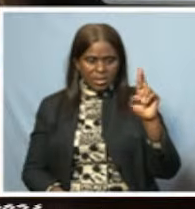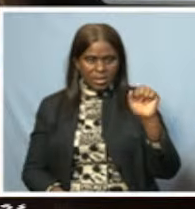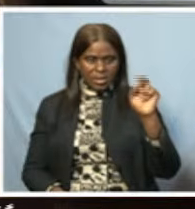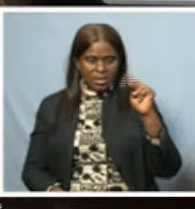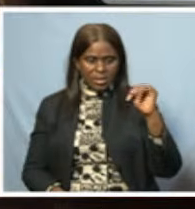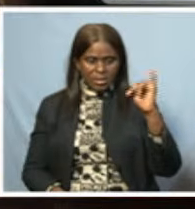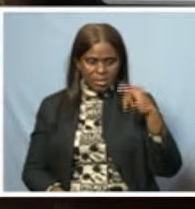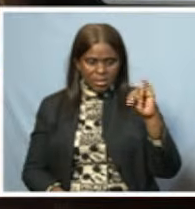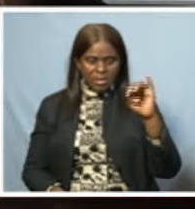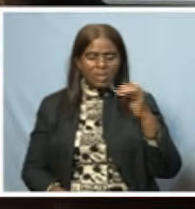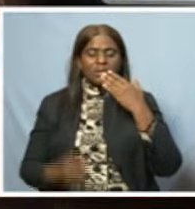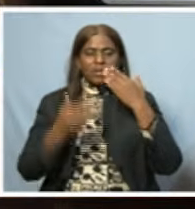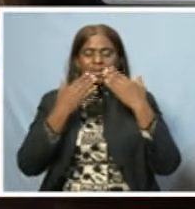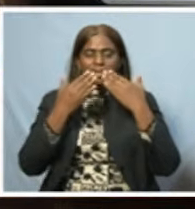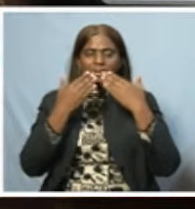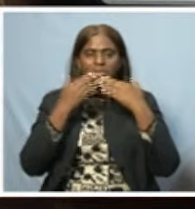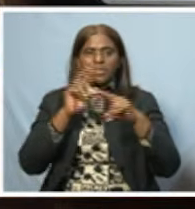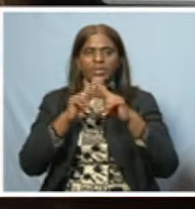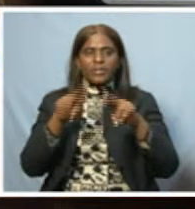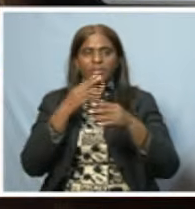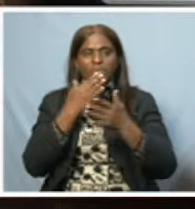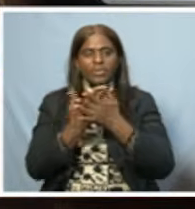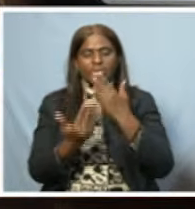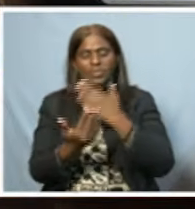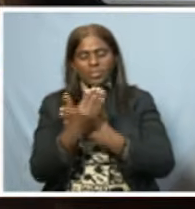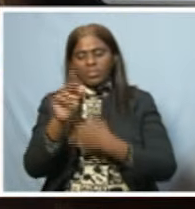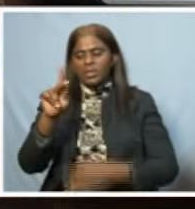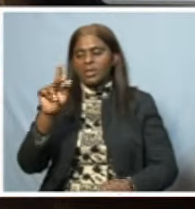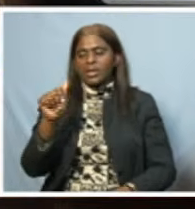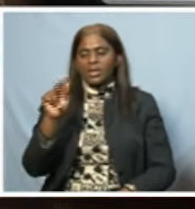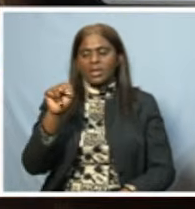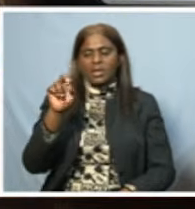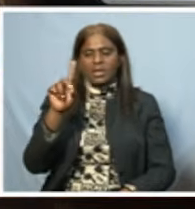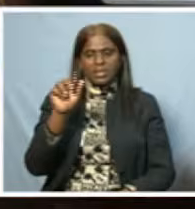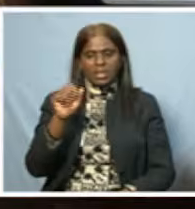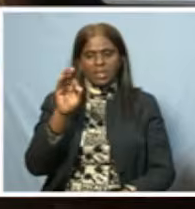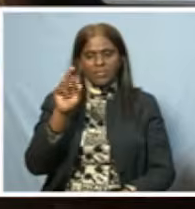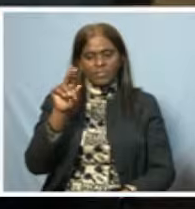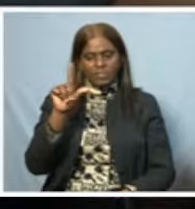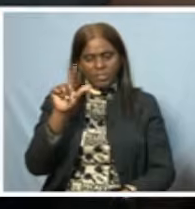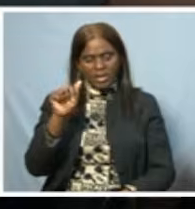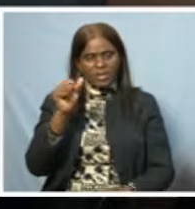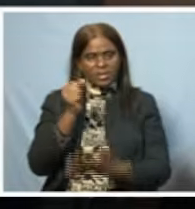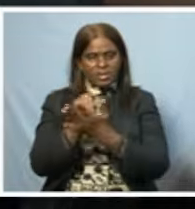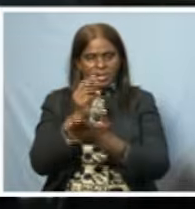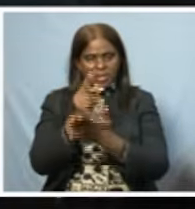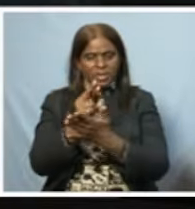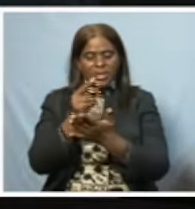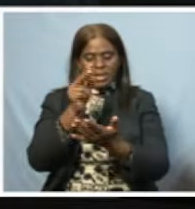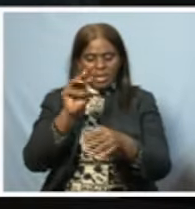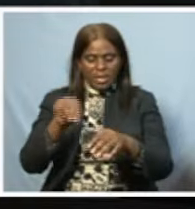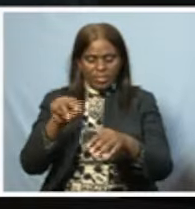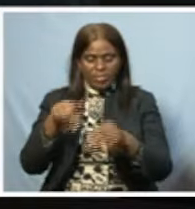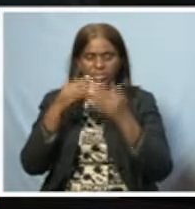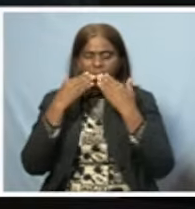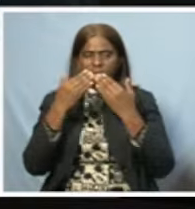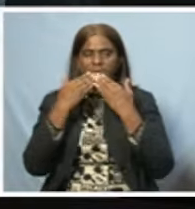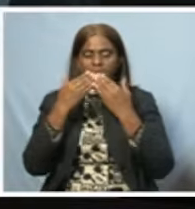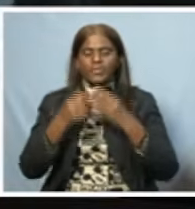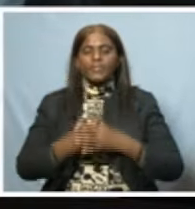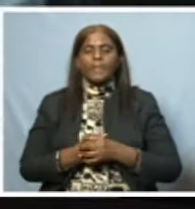Thank you, Chair, and George Kasabila Kandafula, Member of Parliament for Serenge. Thank you.